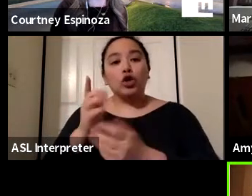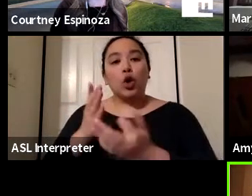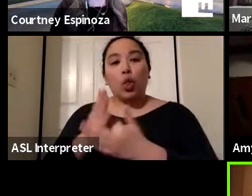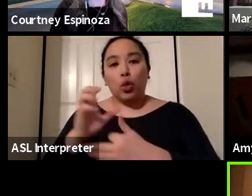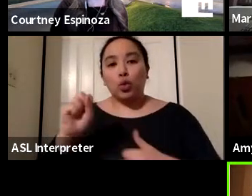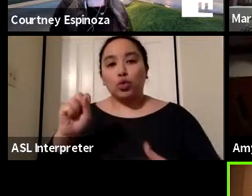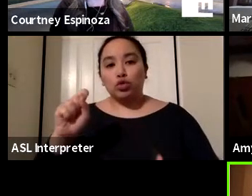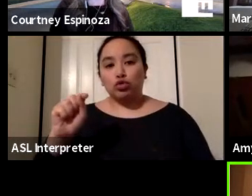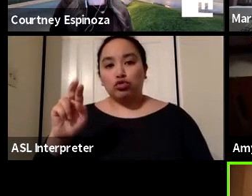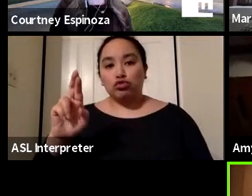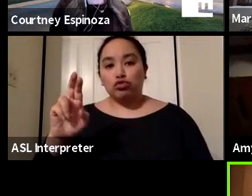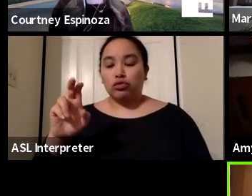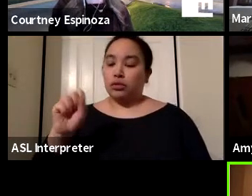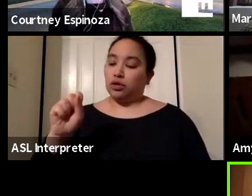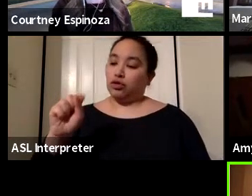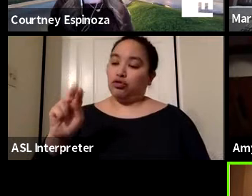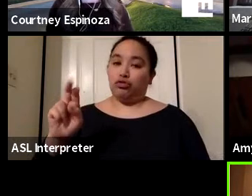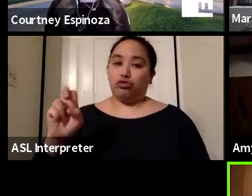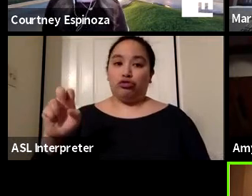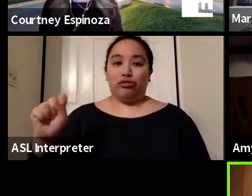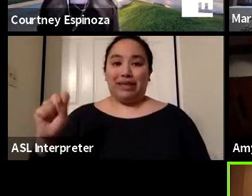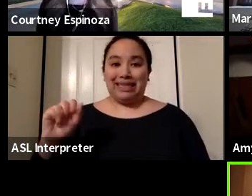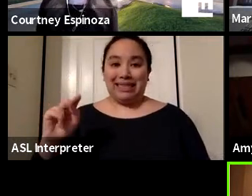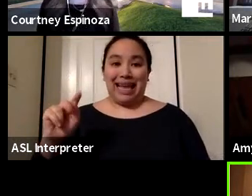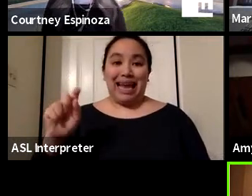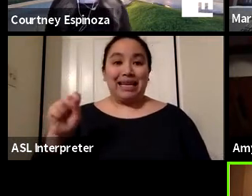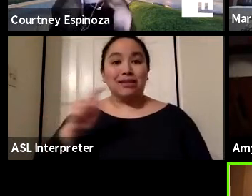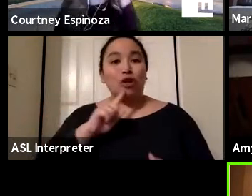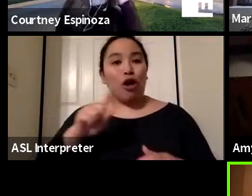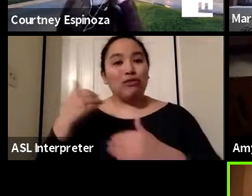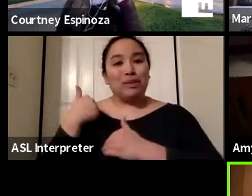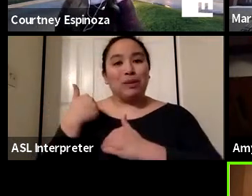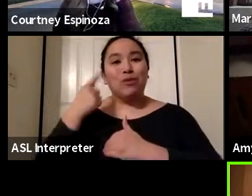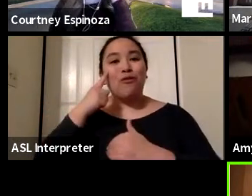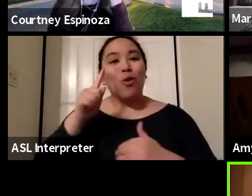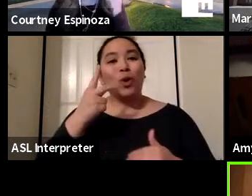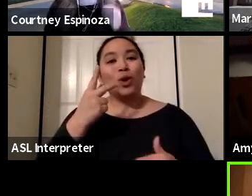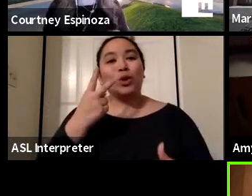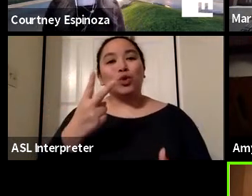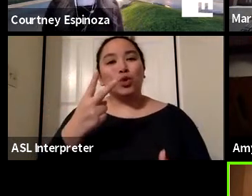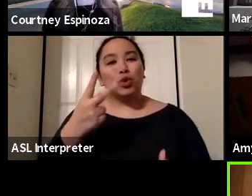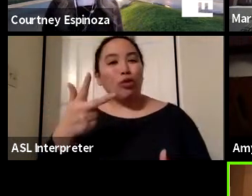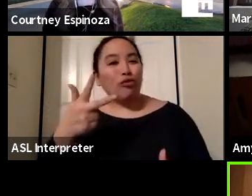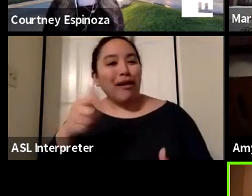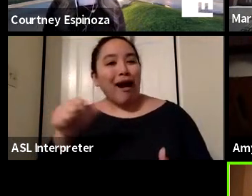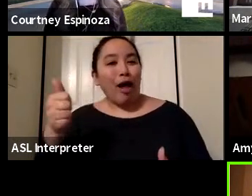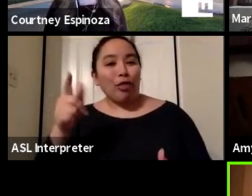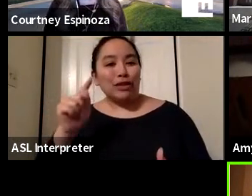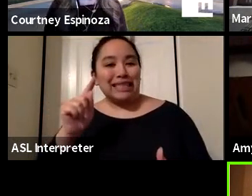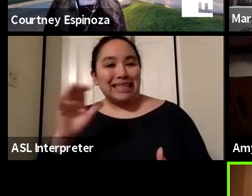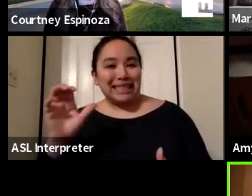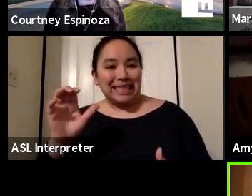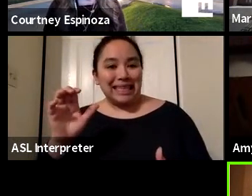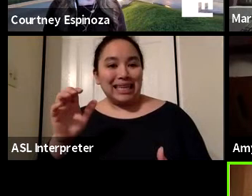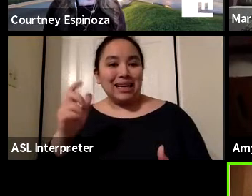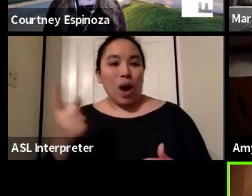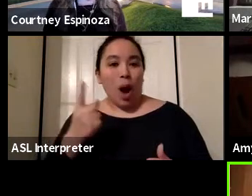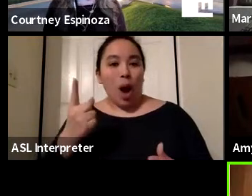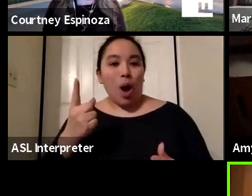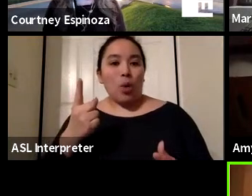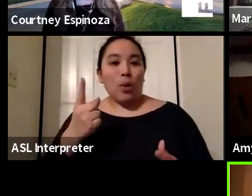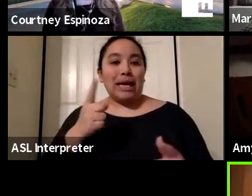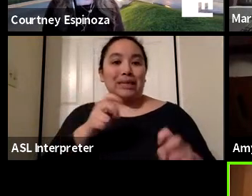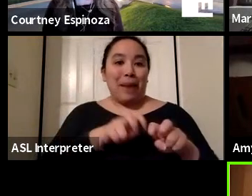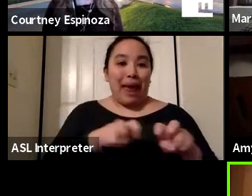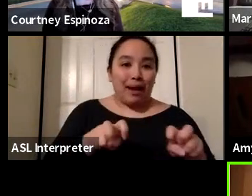also responsible, I think, for 2 or 3 other like TCC based things. So they're like constantly having to like either serve as a